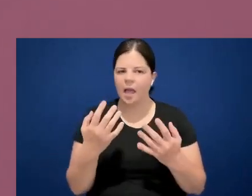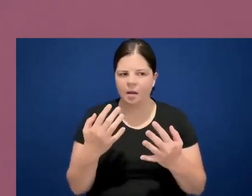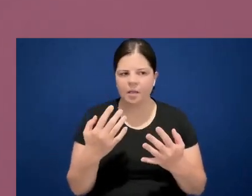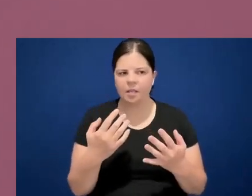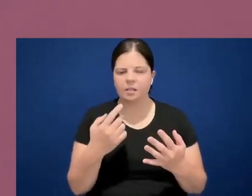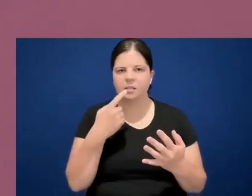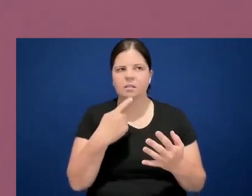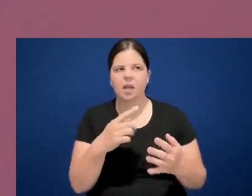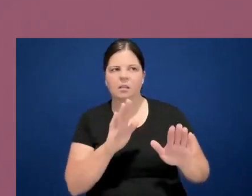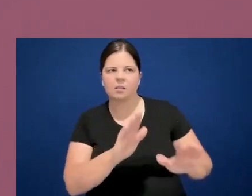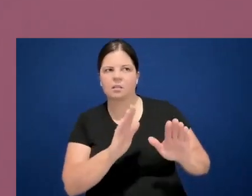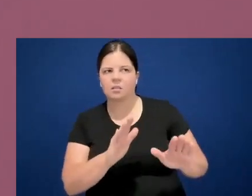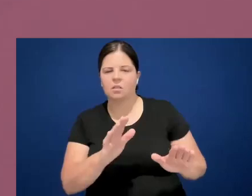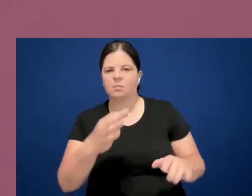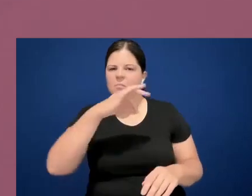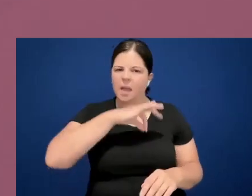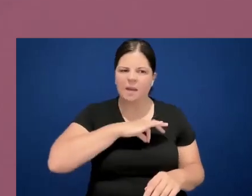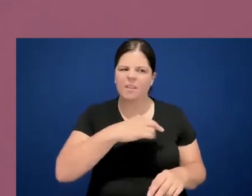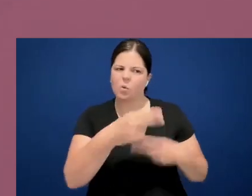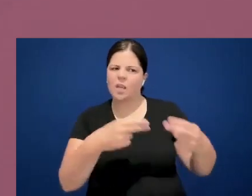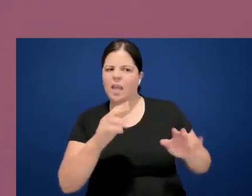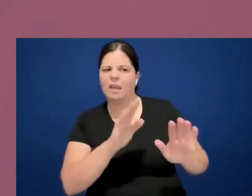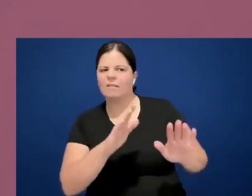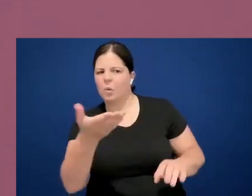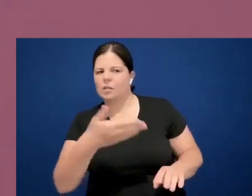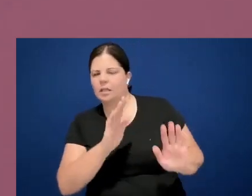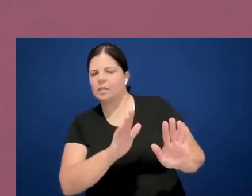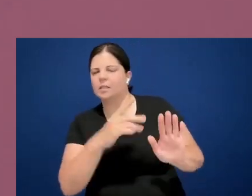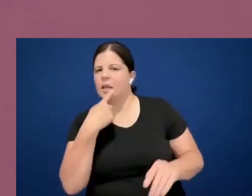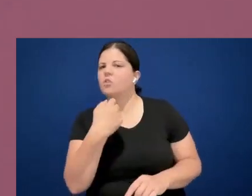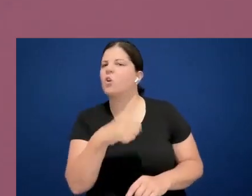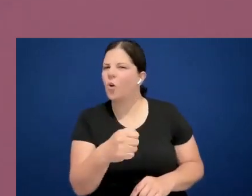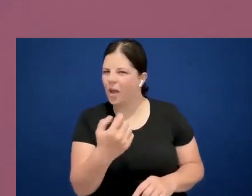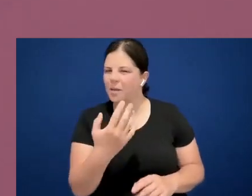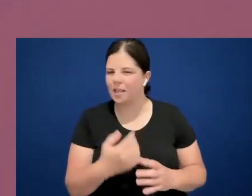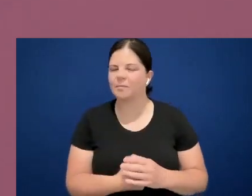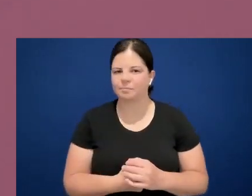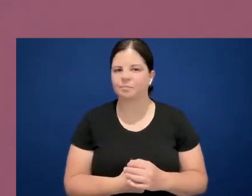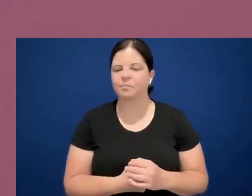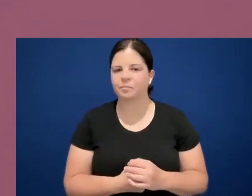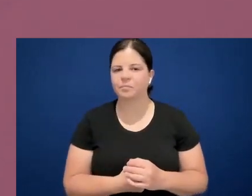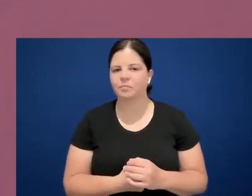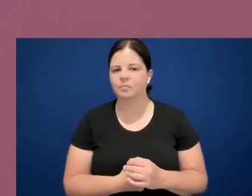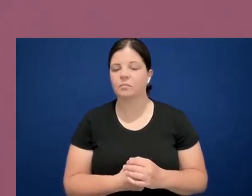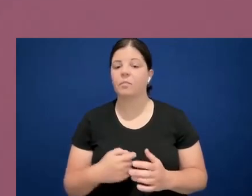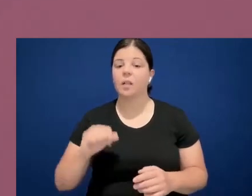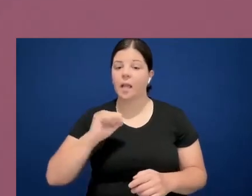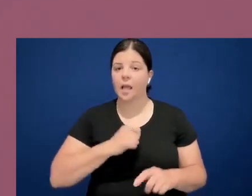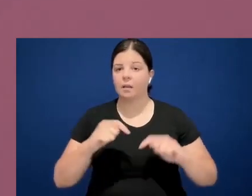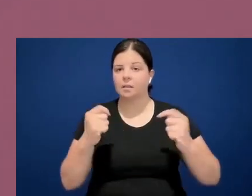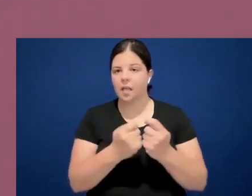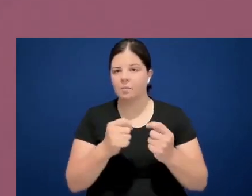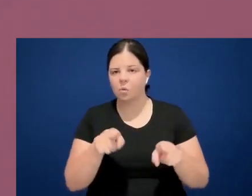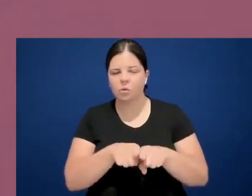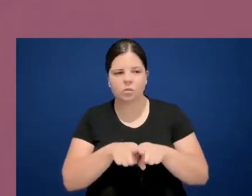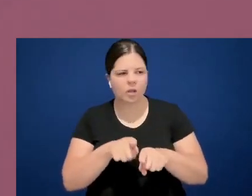hospitality. Our integrity team also monitors feedback from disclosures, and we also analyse